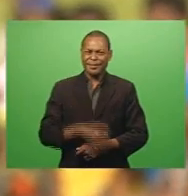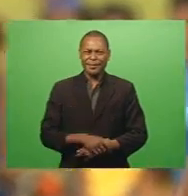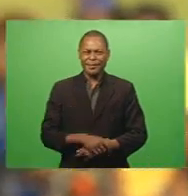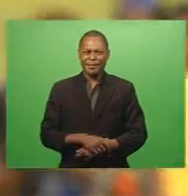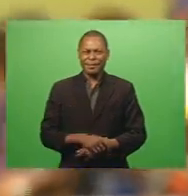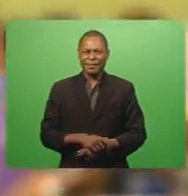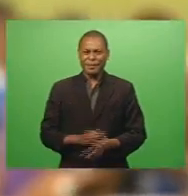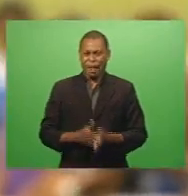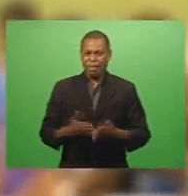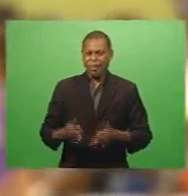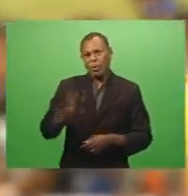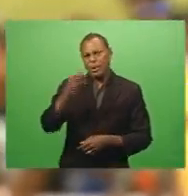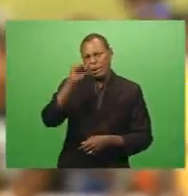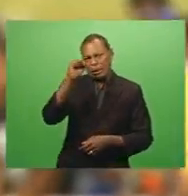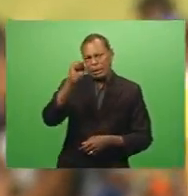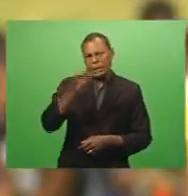from